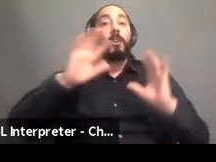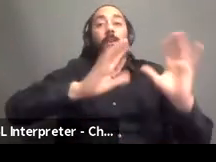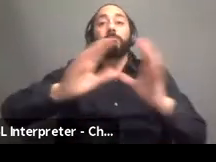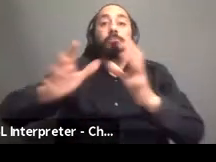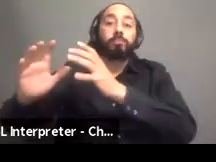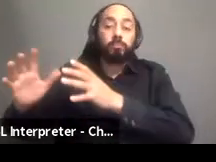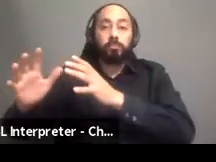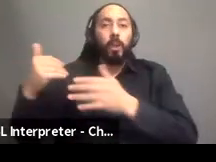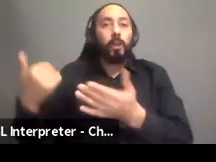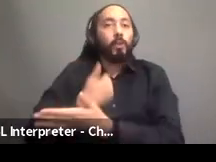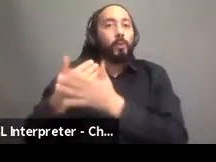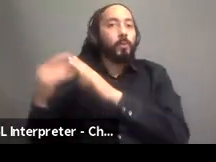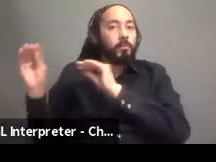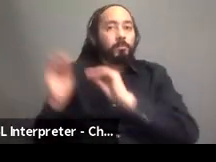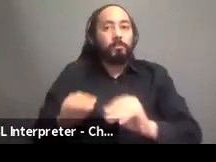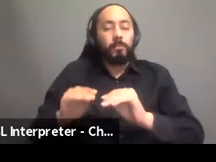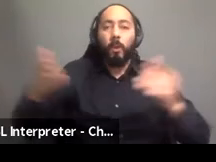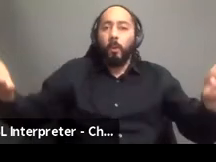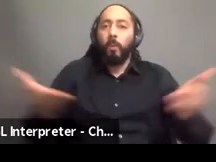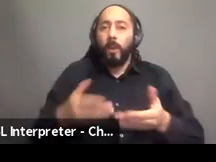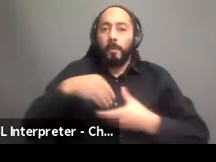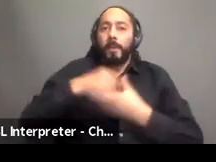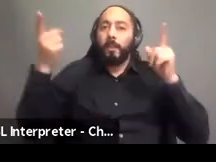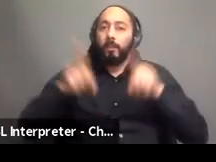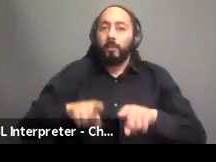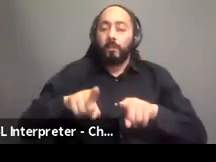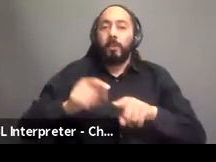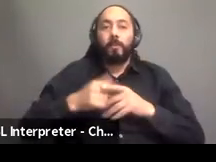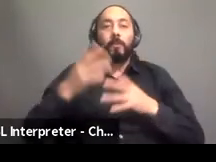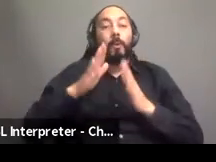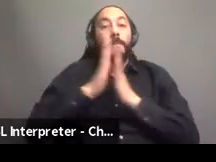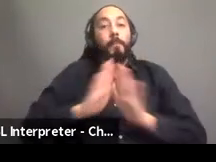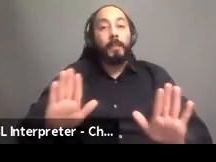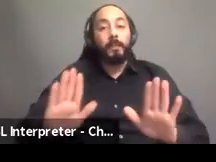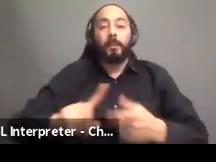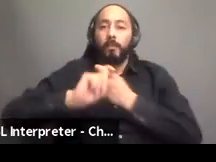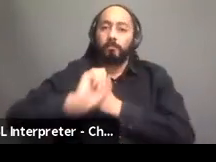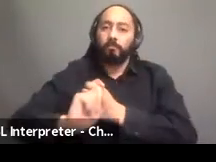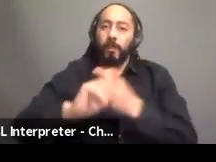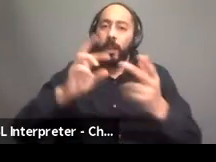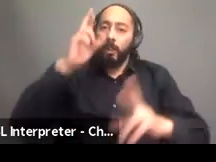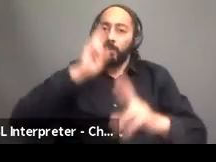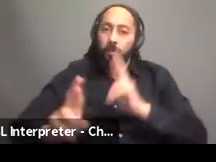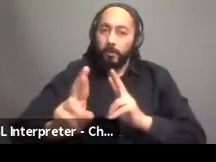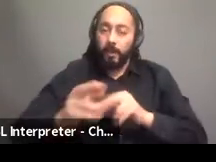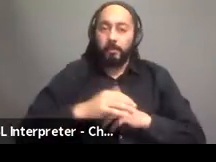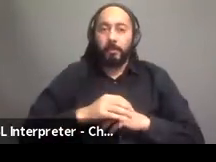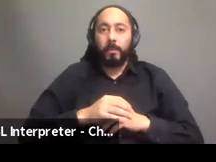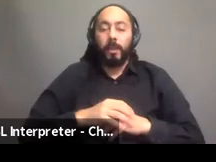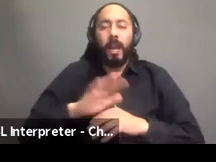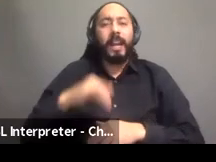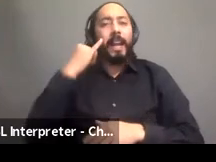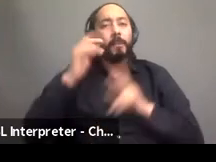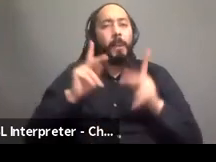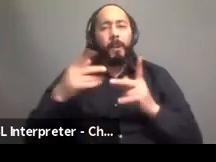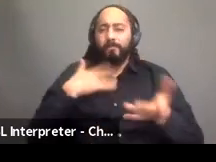into this treaty in the spirit of peace, friendship, and respect. So for folks who maybe don't know what that bowl means